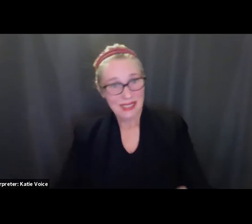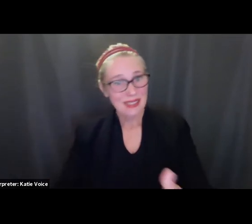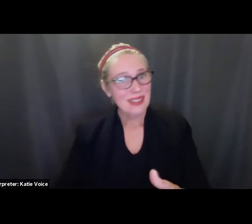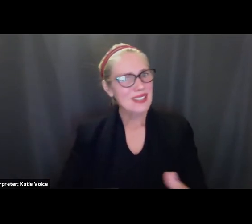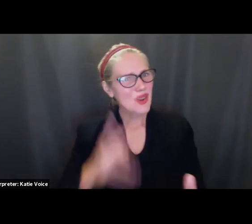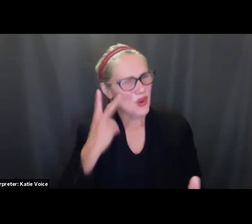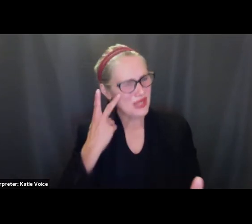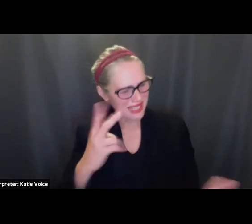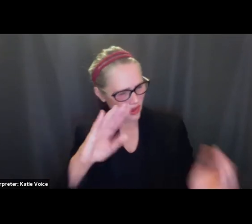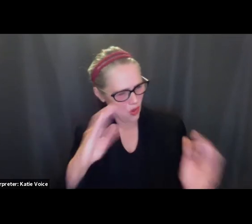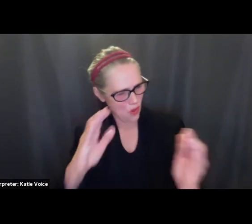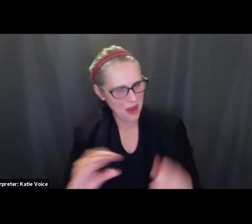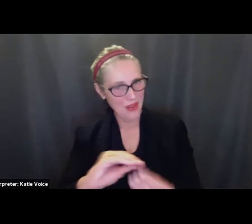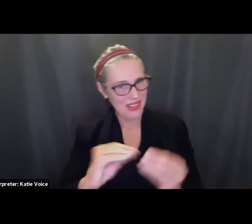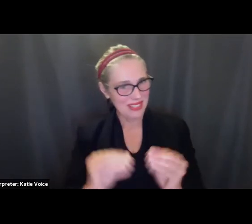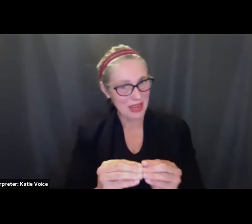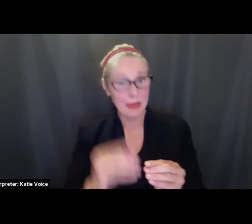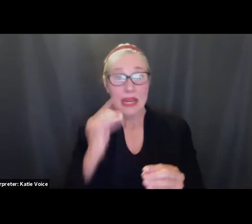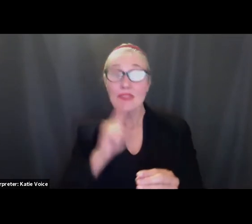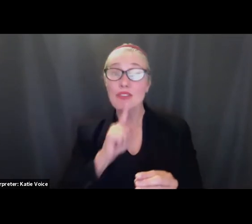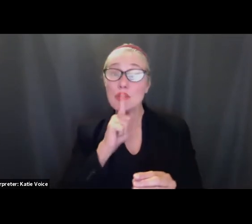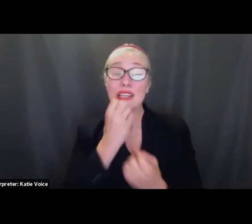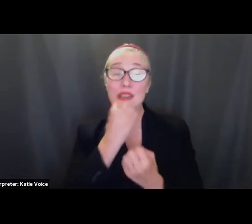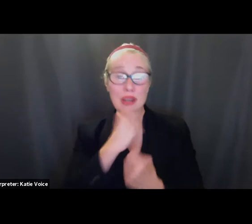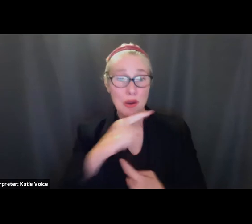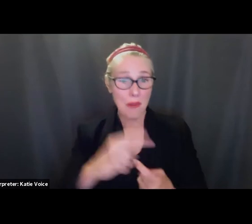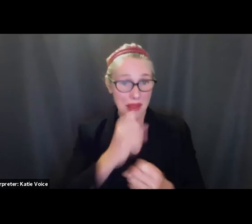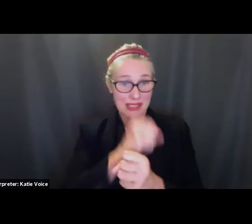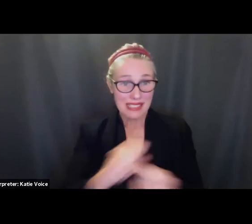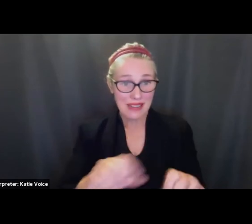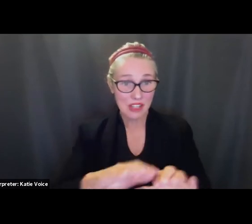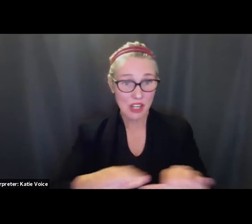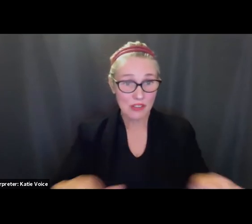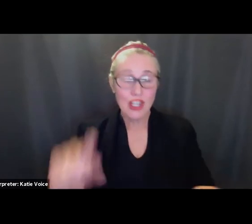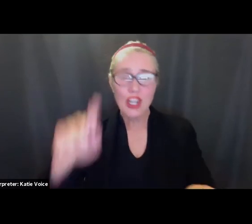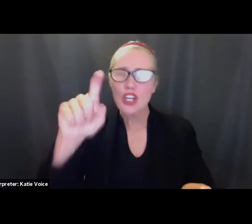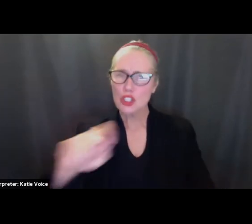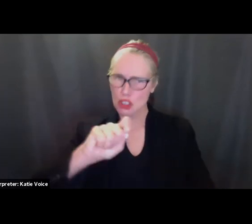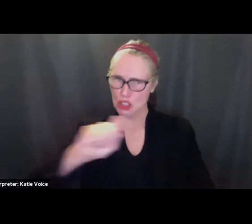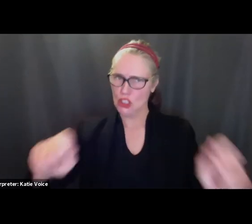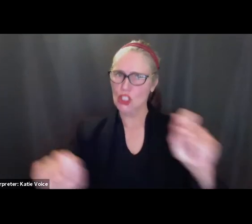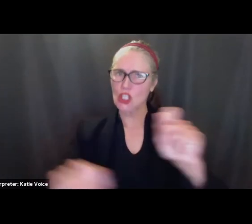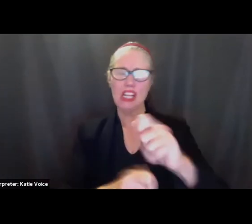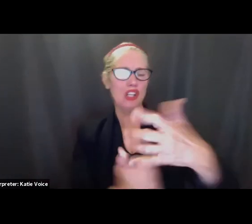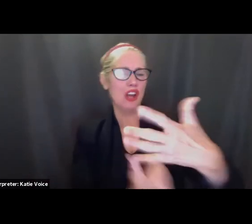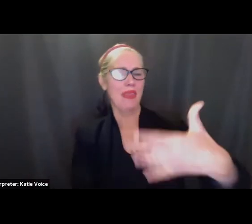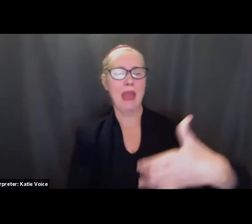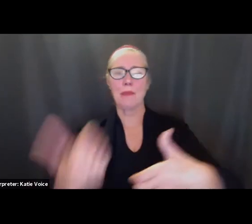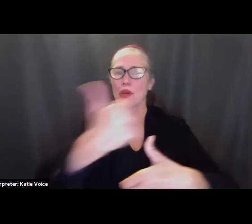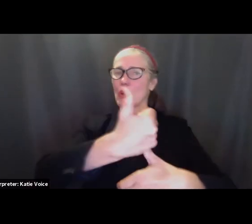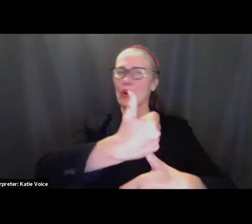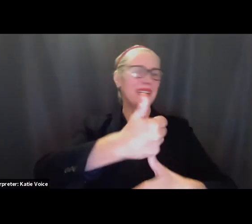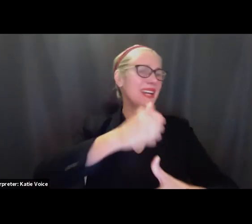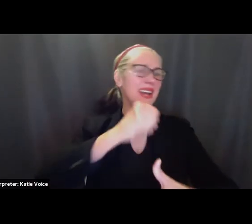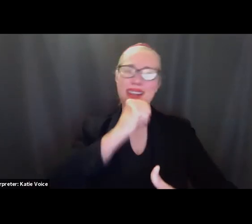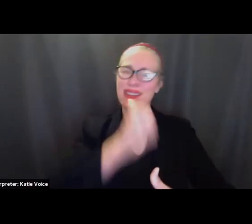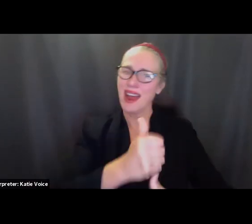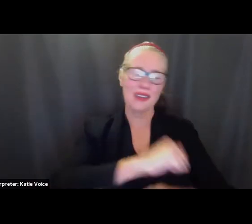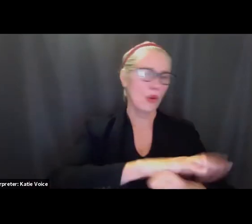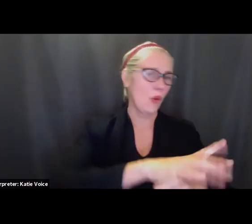if we really care about the safety of our children we should shift the priority to other issues